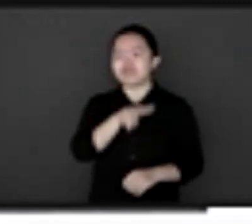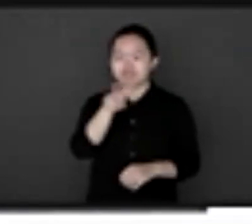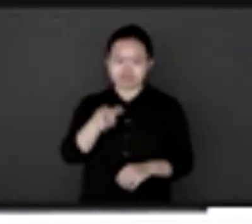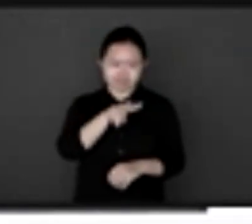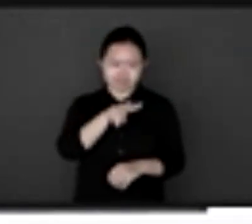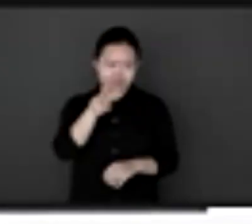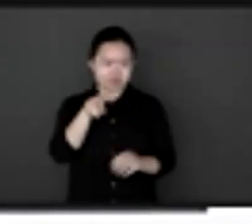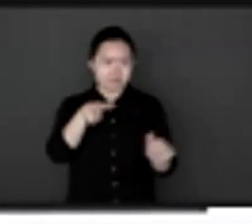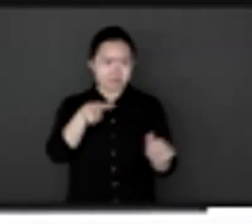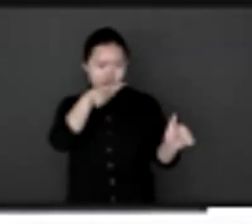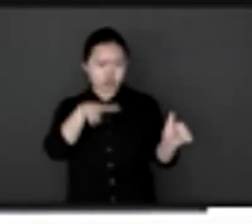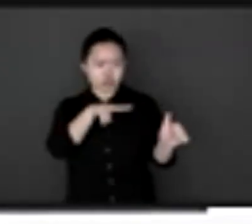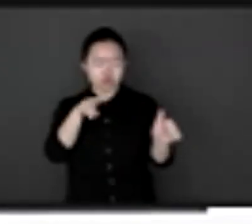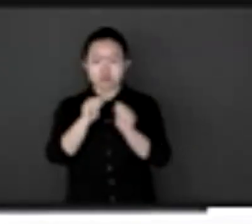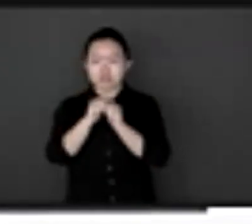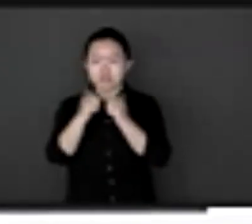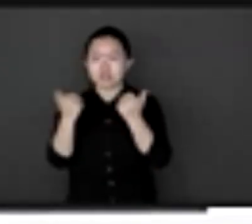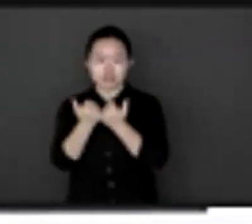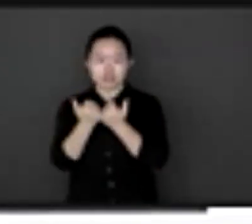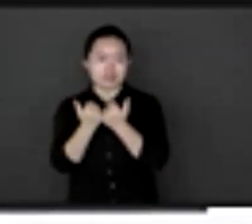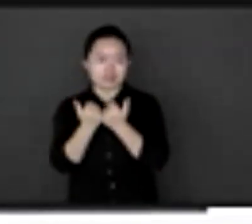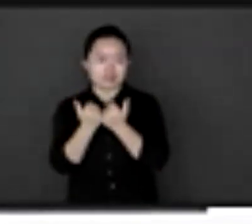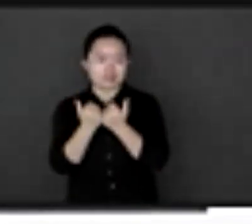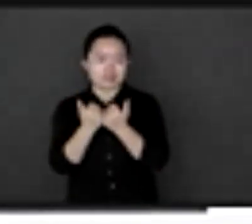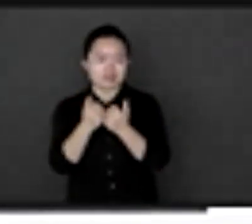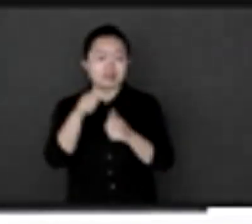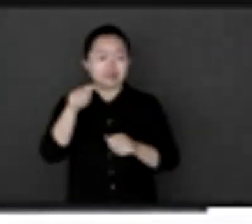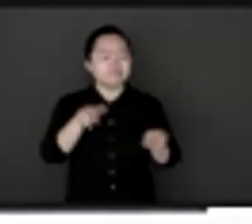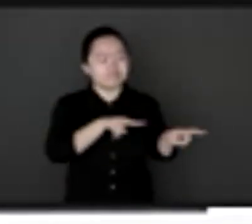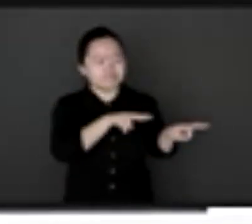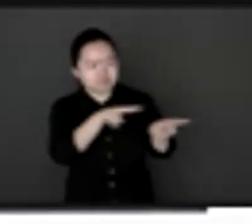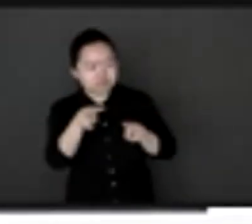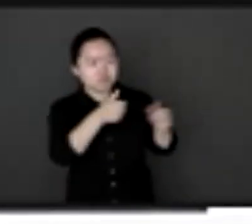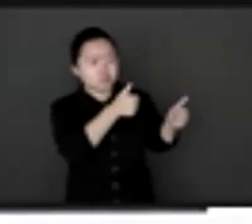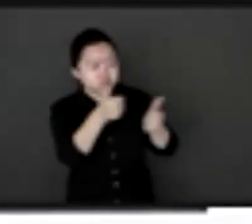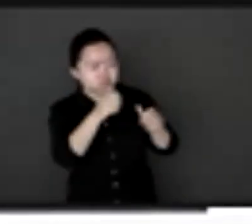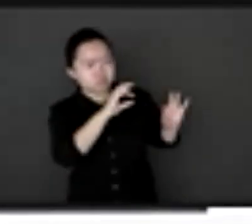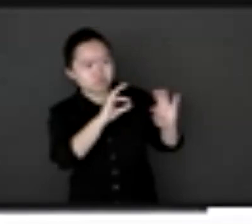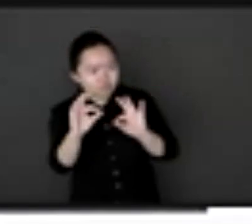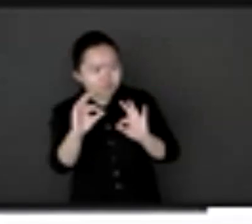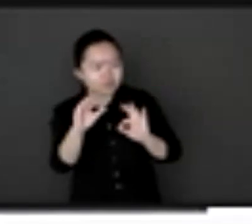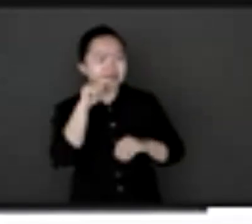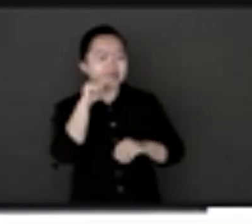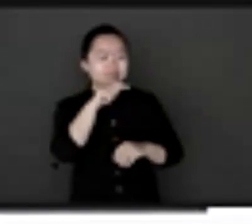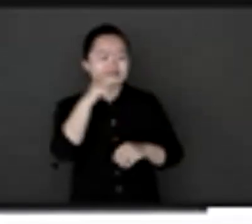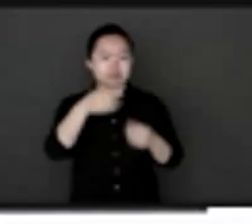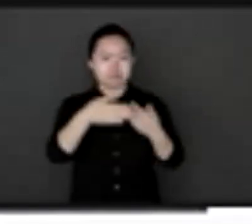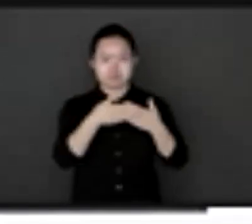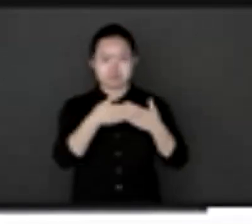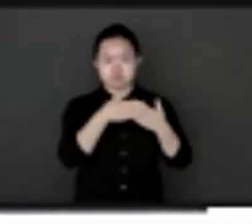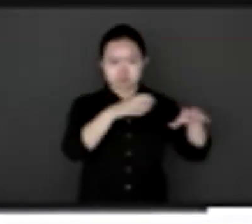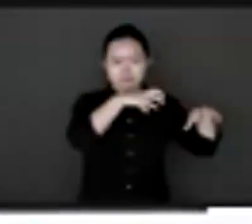monitoring bodies at national level, they do not only monitoring how the public sector bodies are doing, they are also providing support